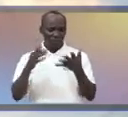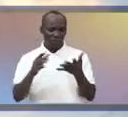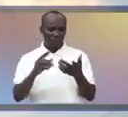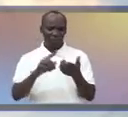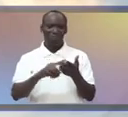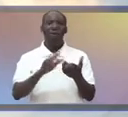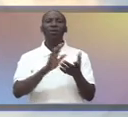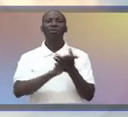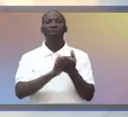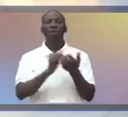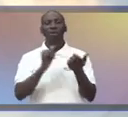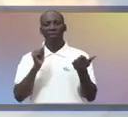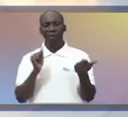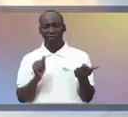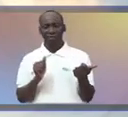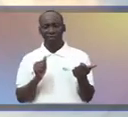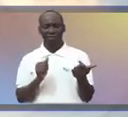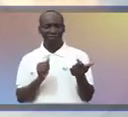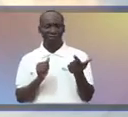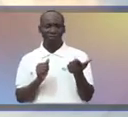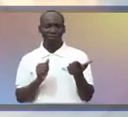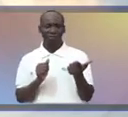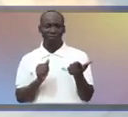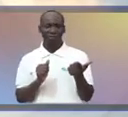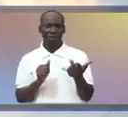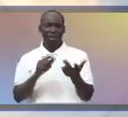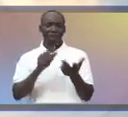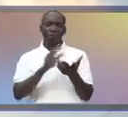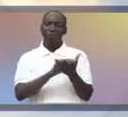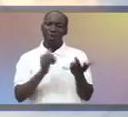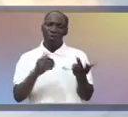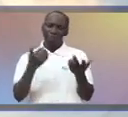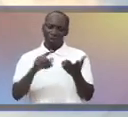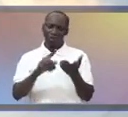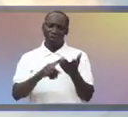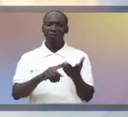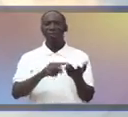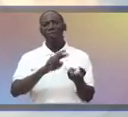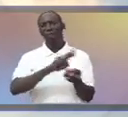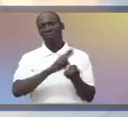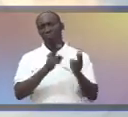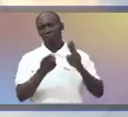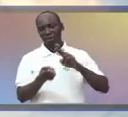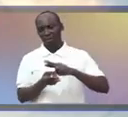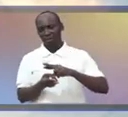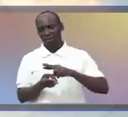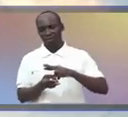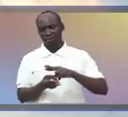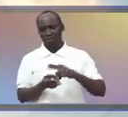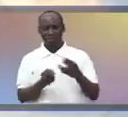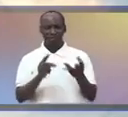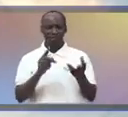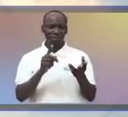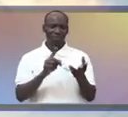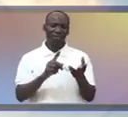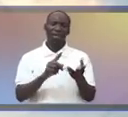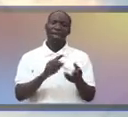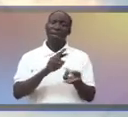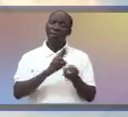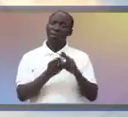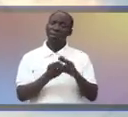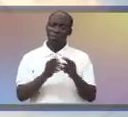wojidi woji asempa ni dia anamo etoso miensa ye adwensa kira adwensa kira nso ye behu se gu